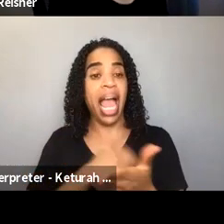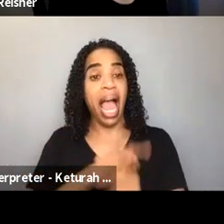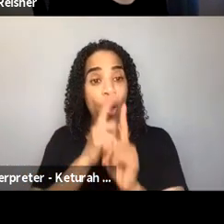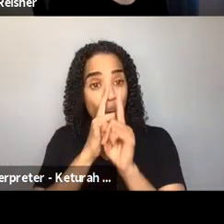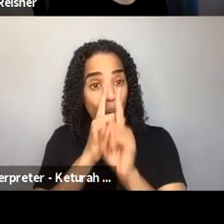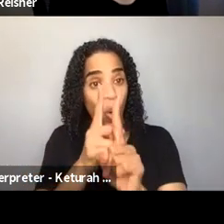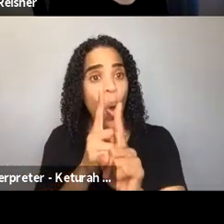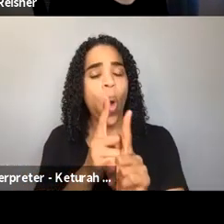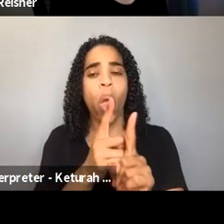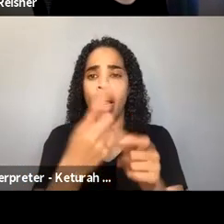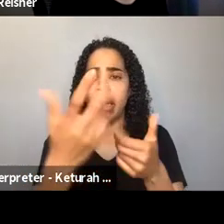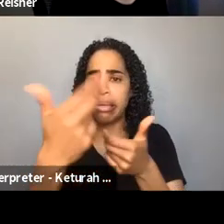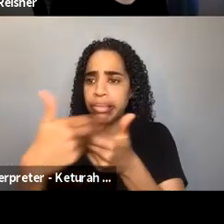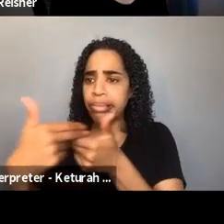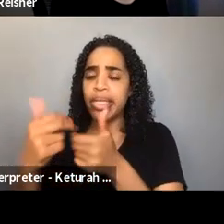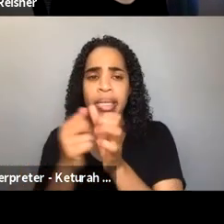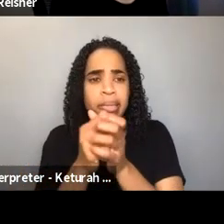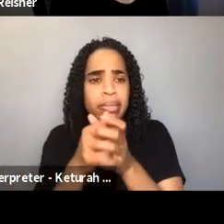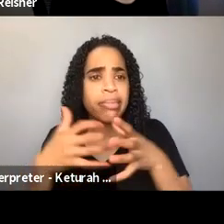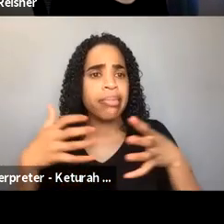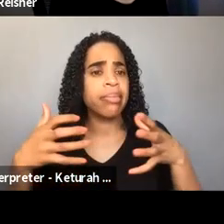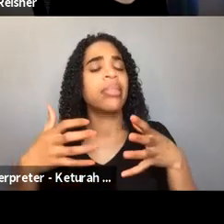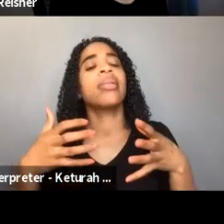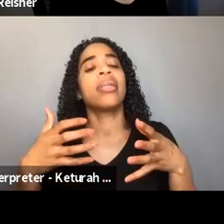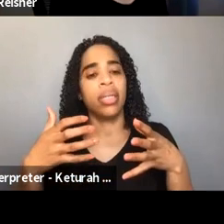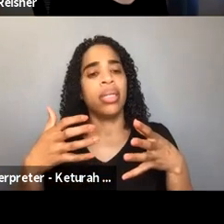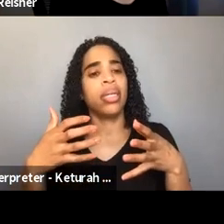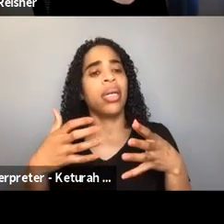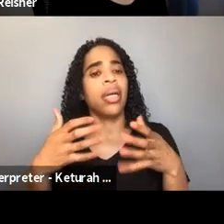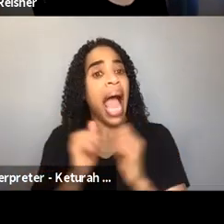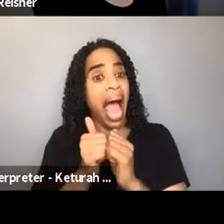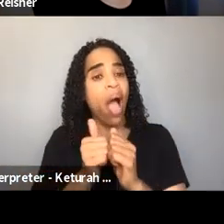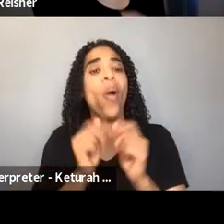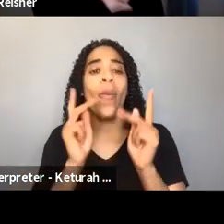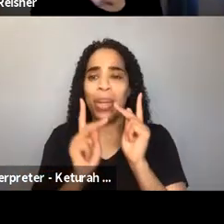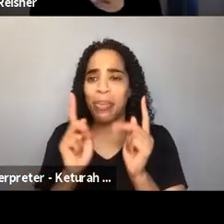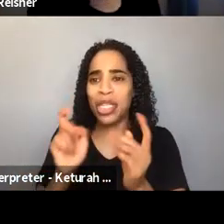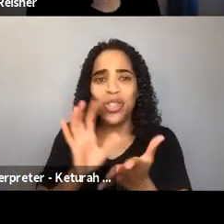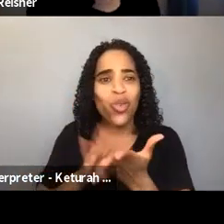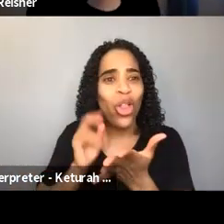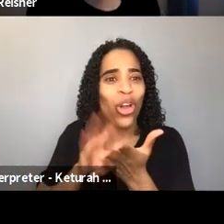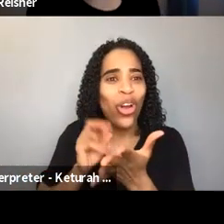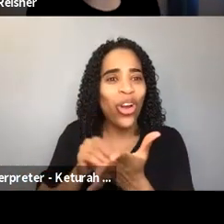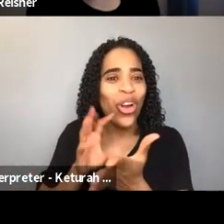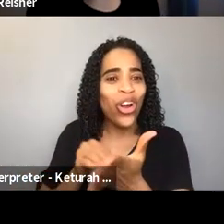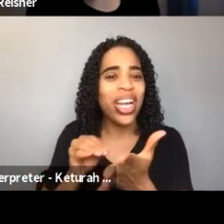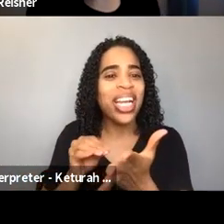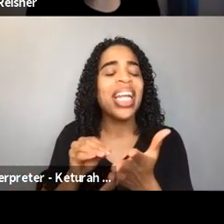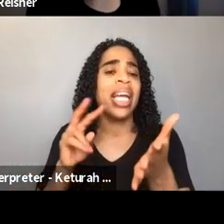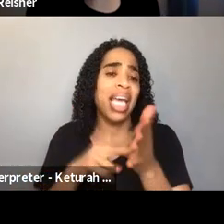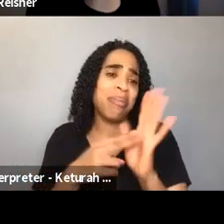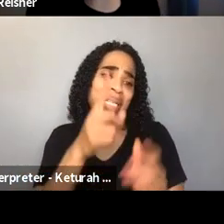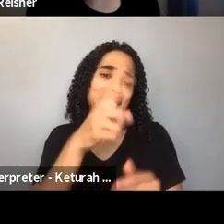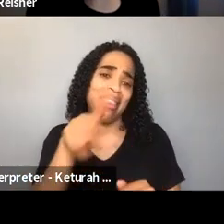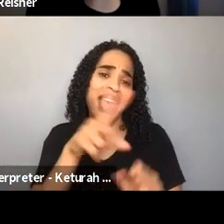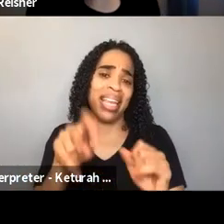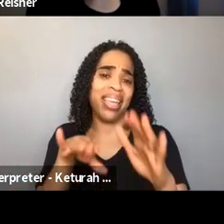capacity. And to build capacity, people need to be informed. And to be informed, they have to have access